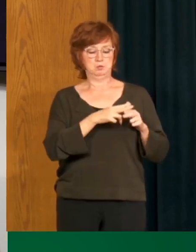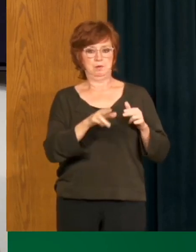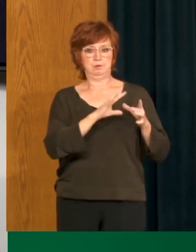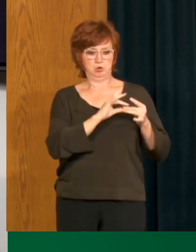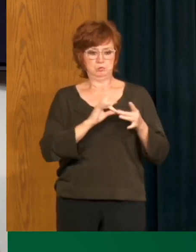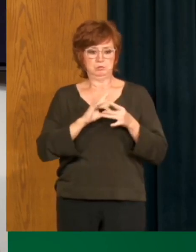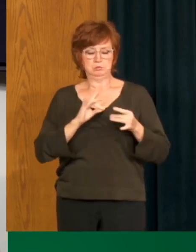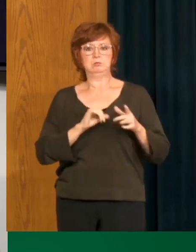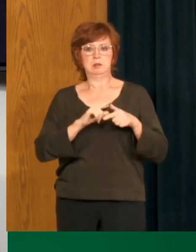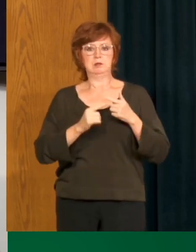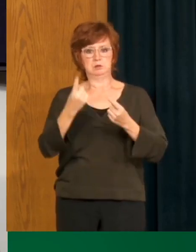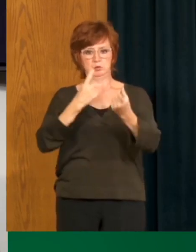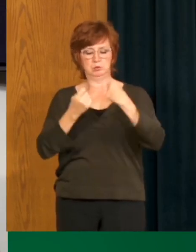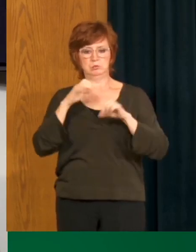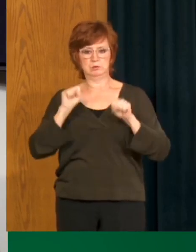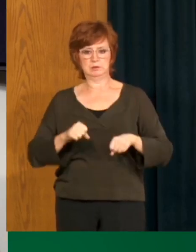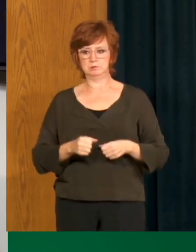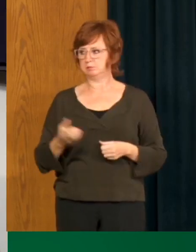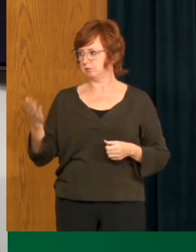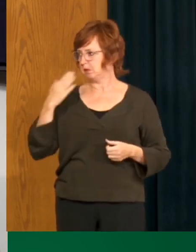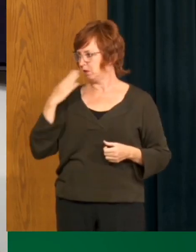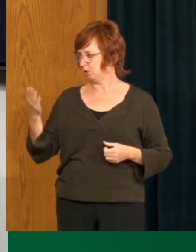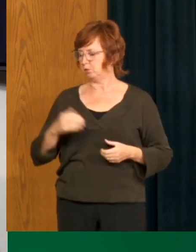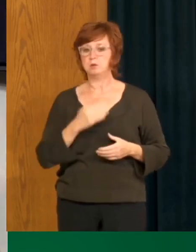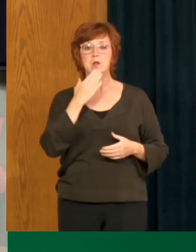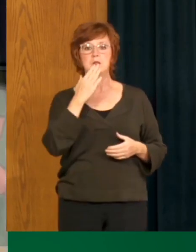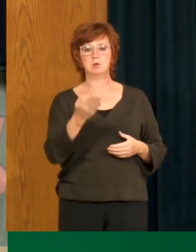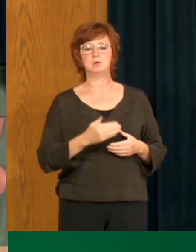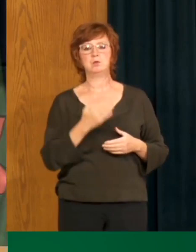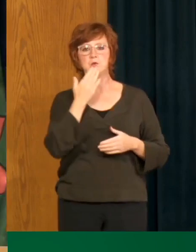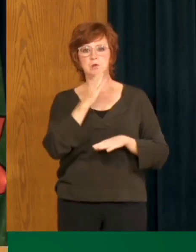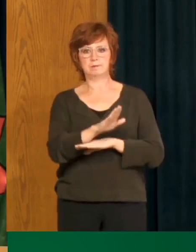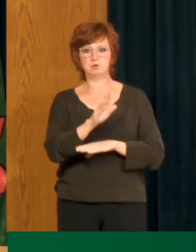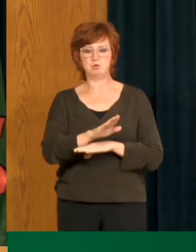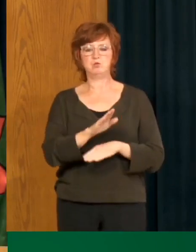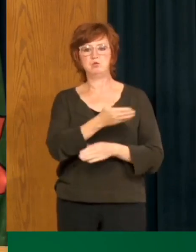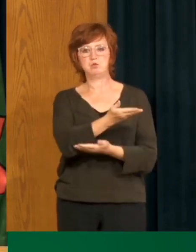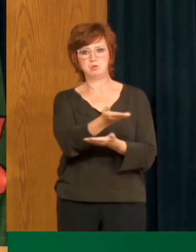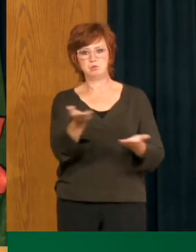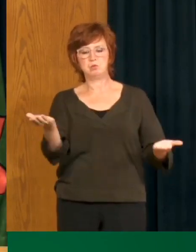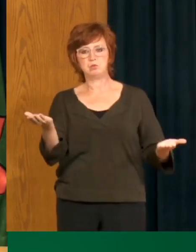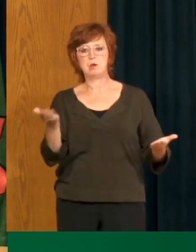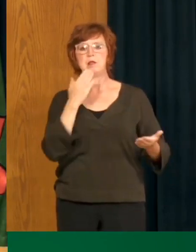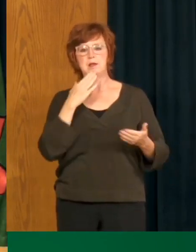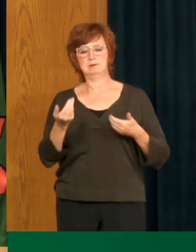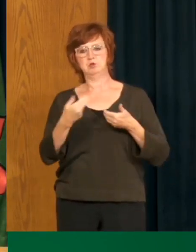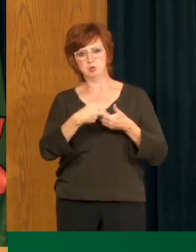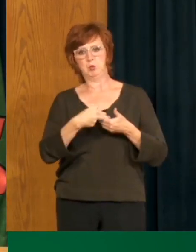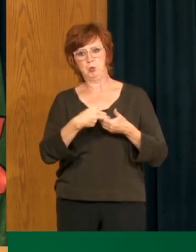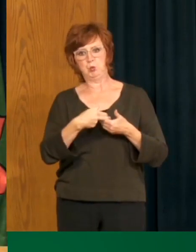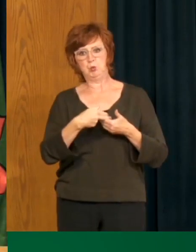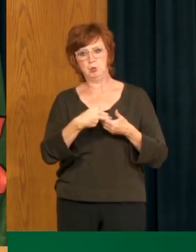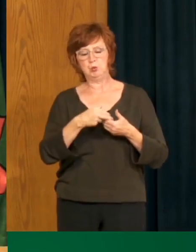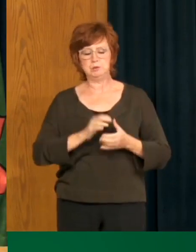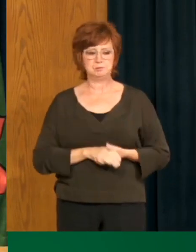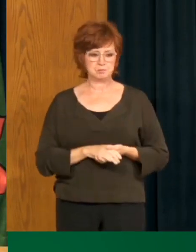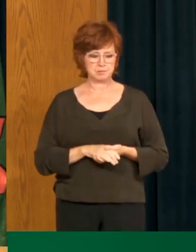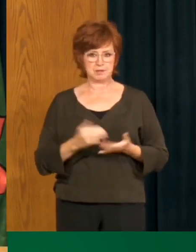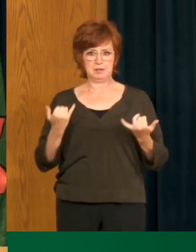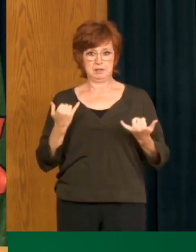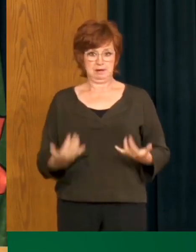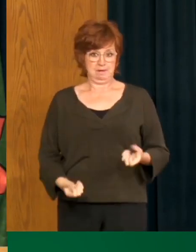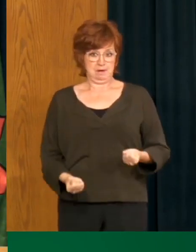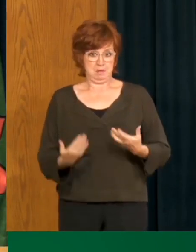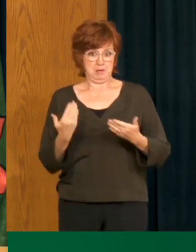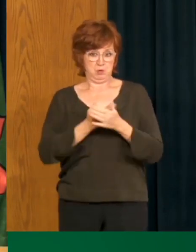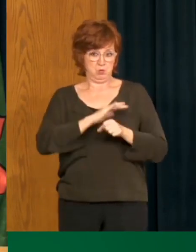followed by questions. Premier? Well, thank you very much, and good afternoon, everyone, and I want to thank you for joining us here today. Today we are reporting